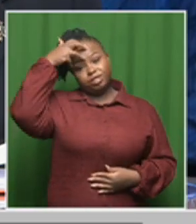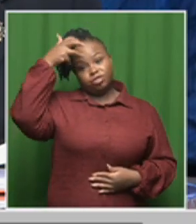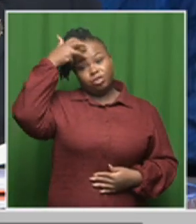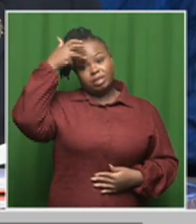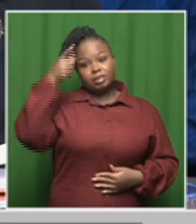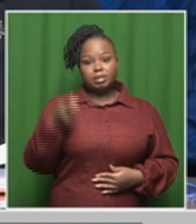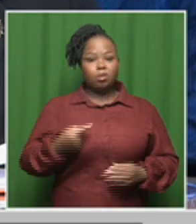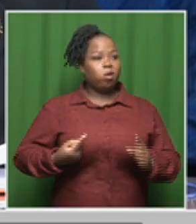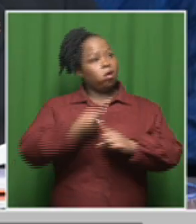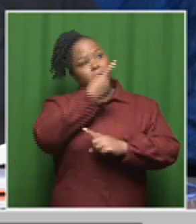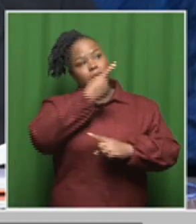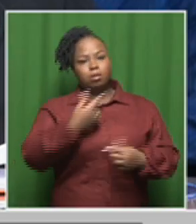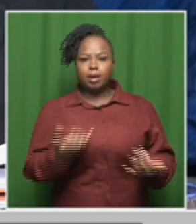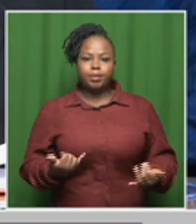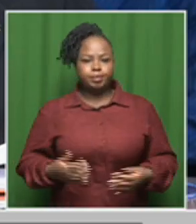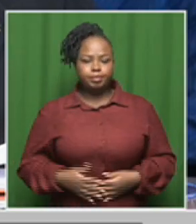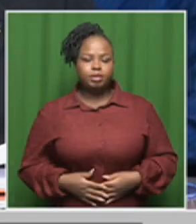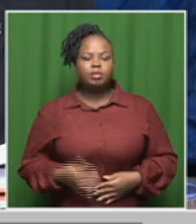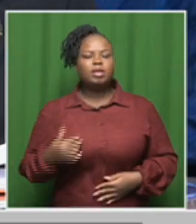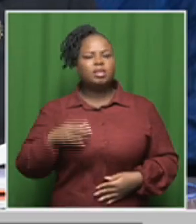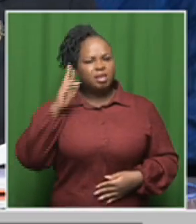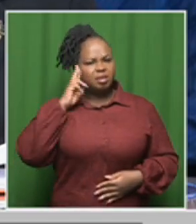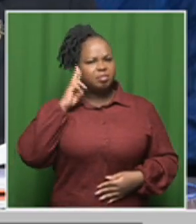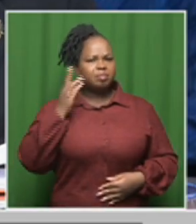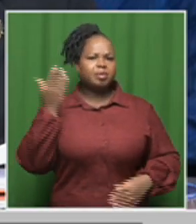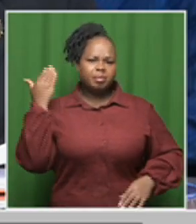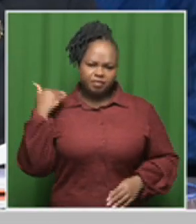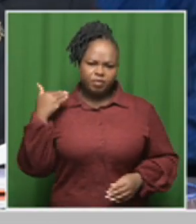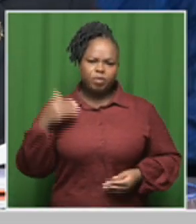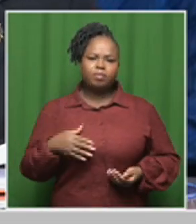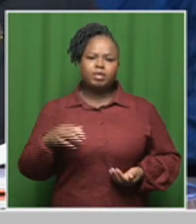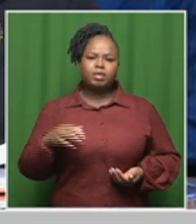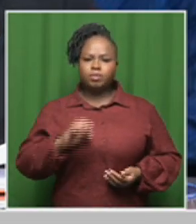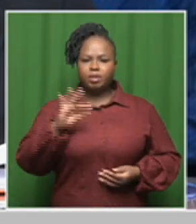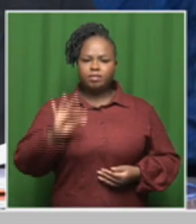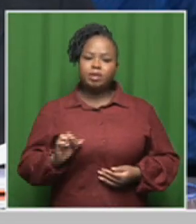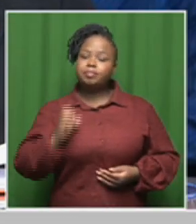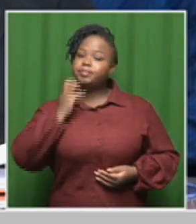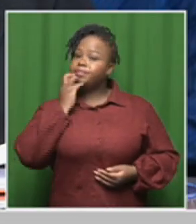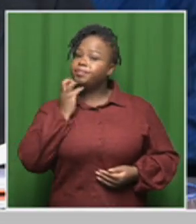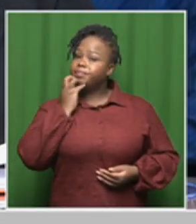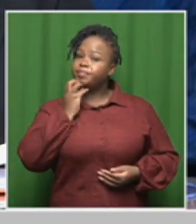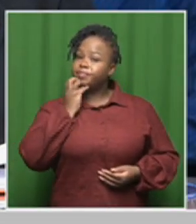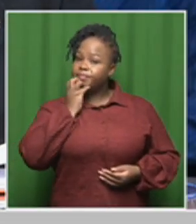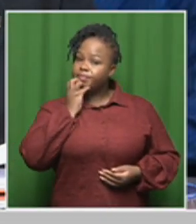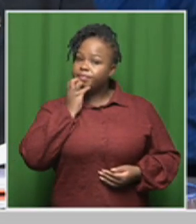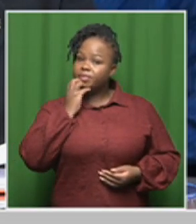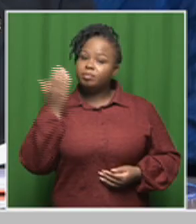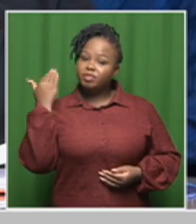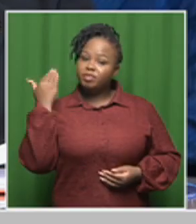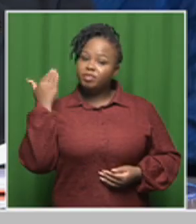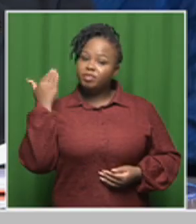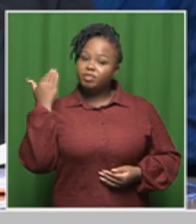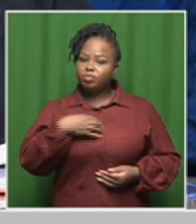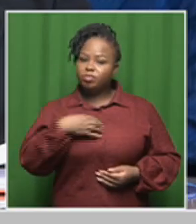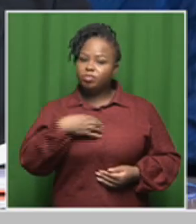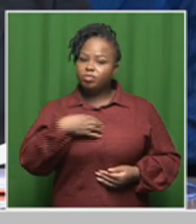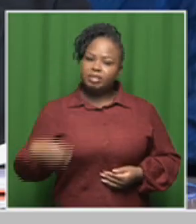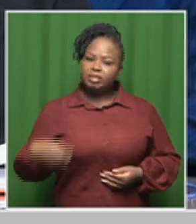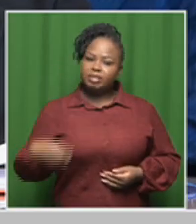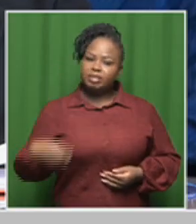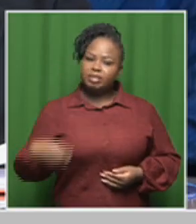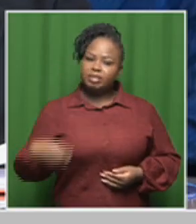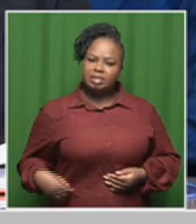is missing a point. But I remember speaking to the former president of South Africa, Kgalema Motlanthe, saying that nobody thought